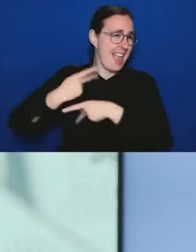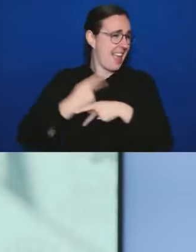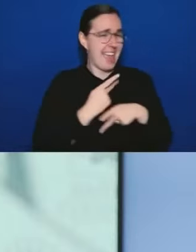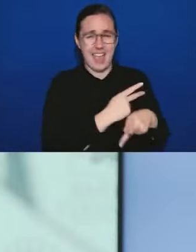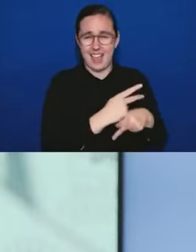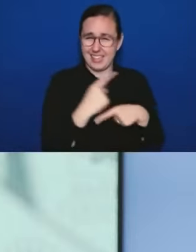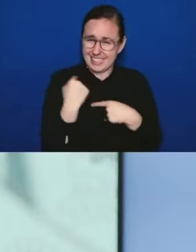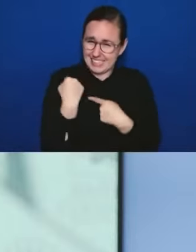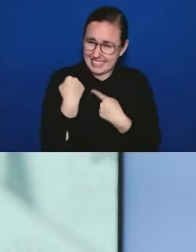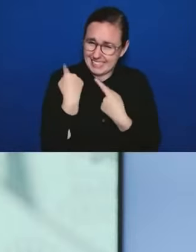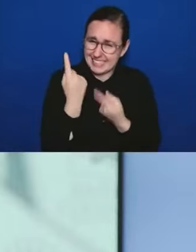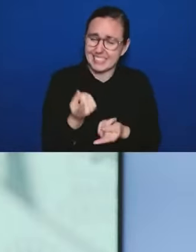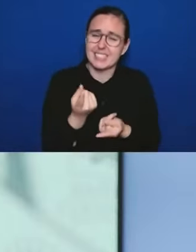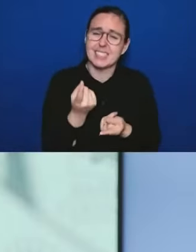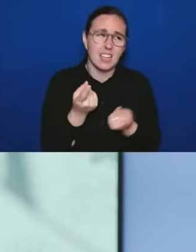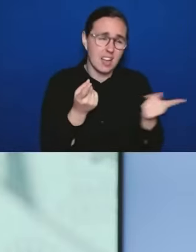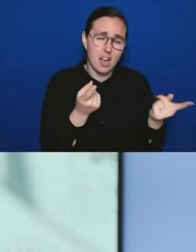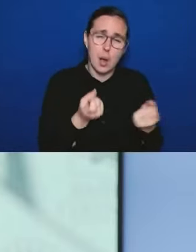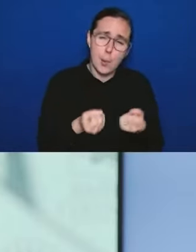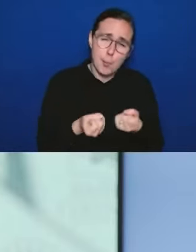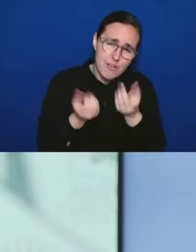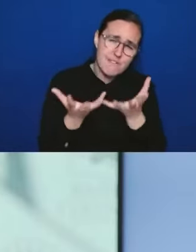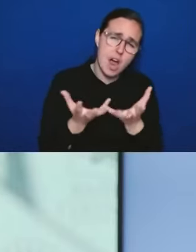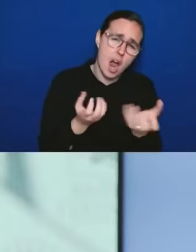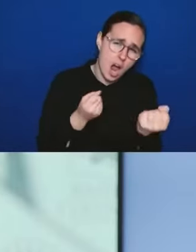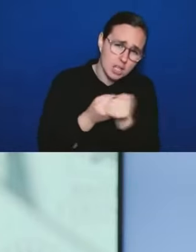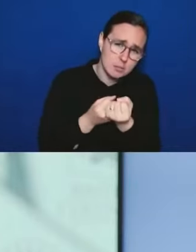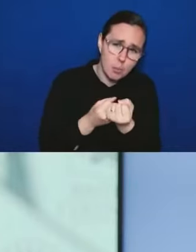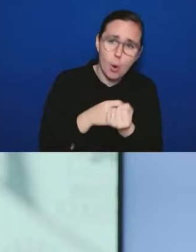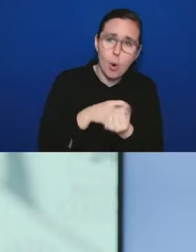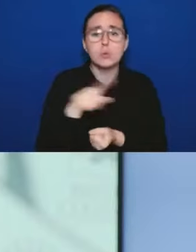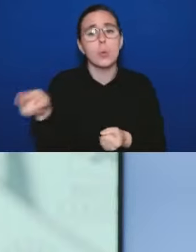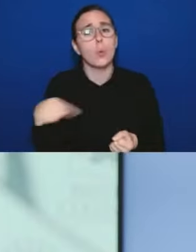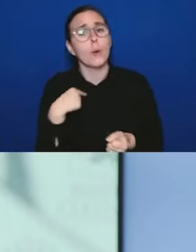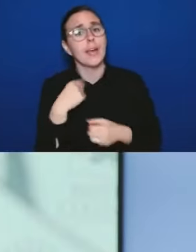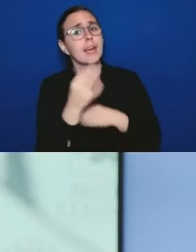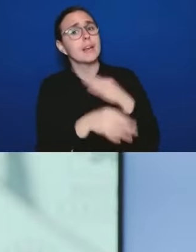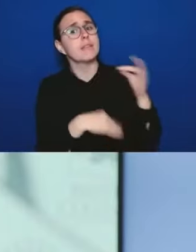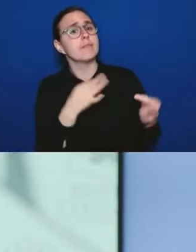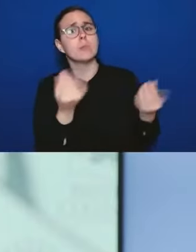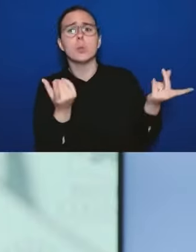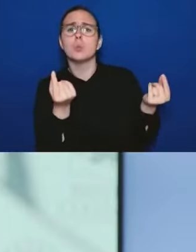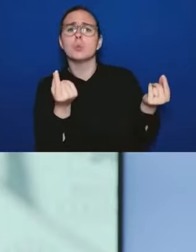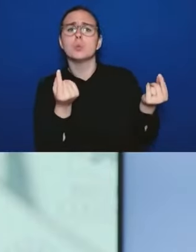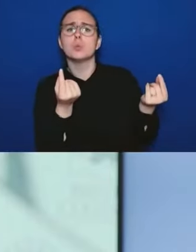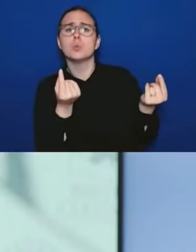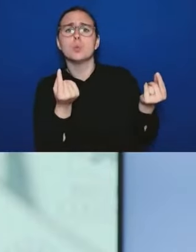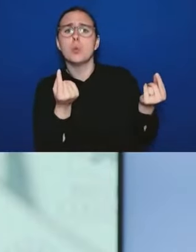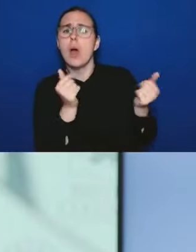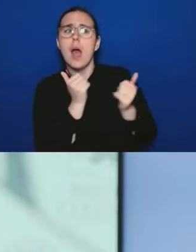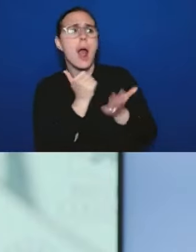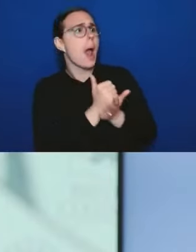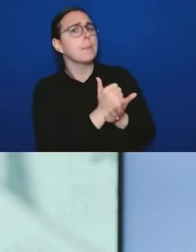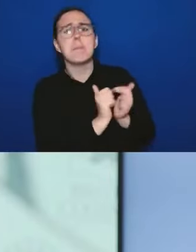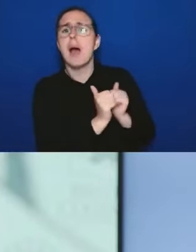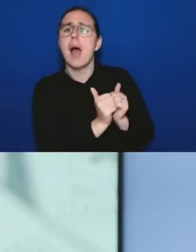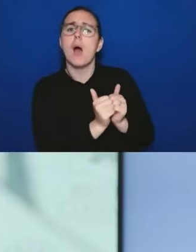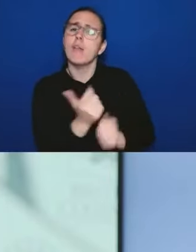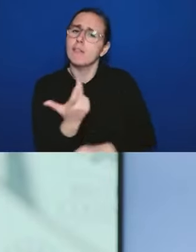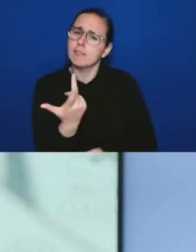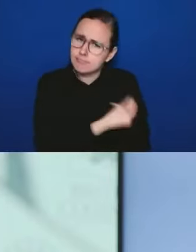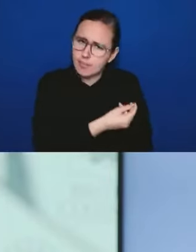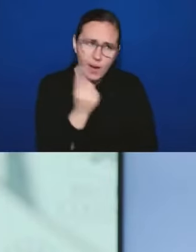do something. And that something is to get vaccinated against influenza, get vaccinated